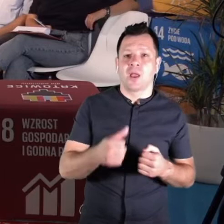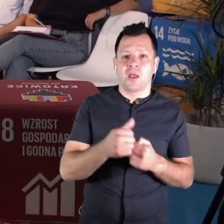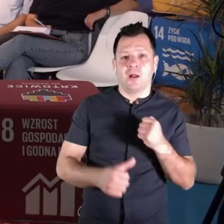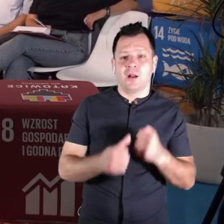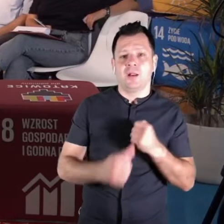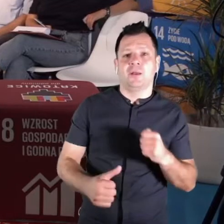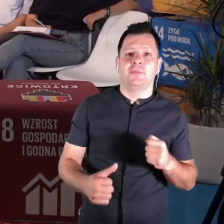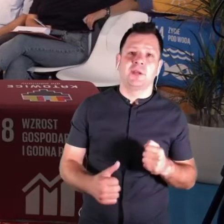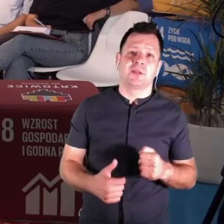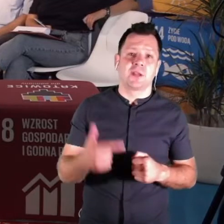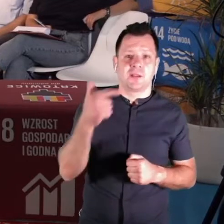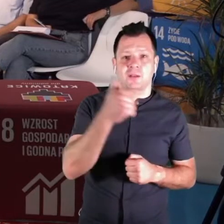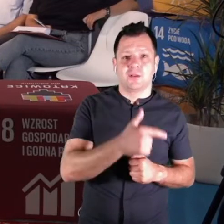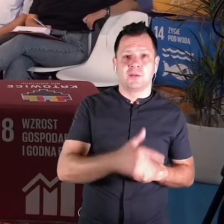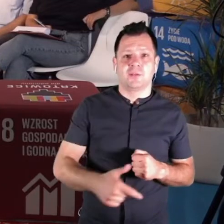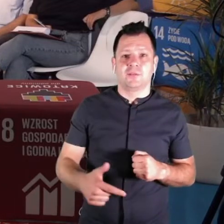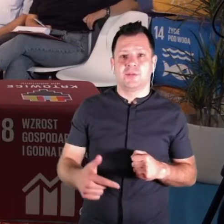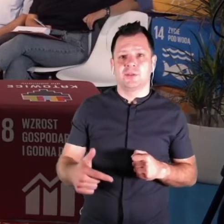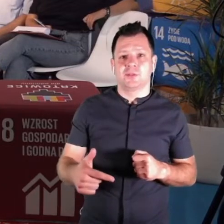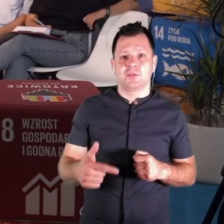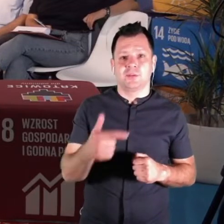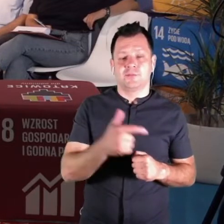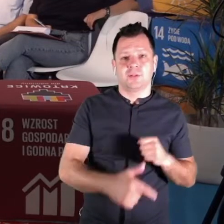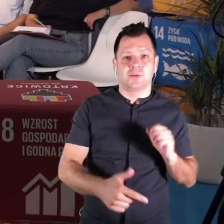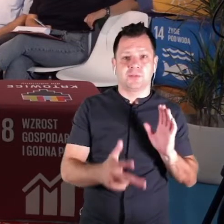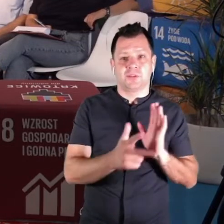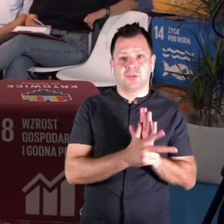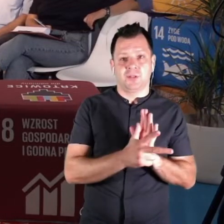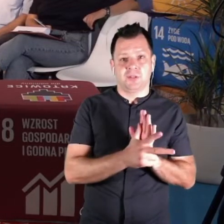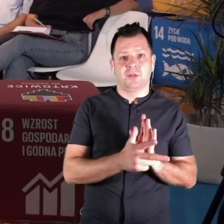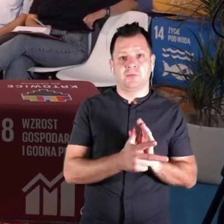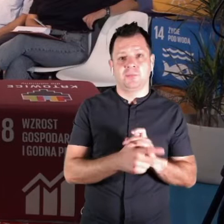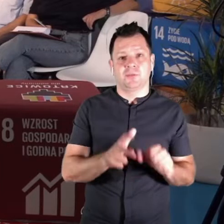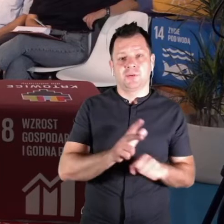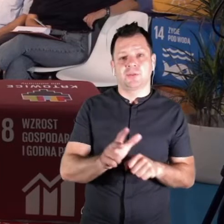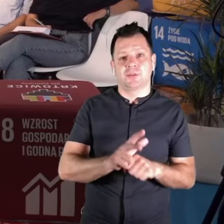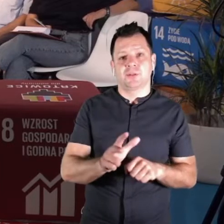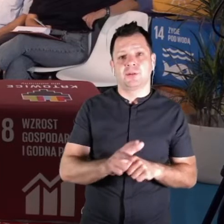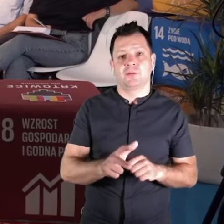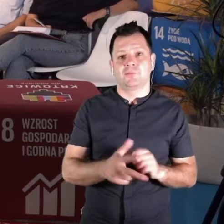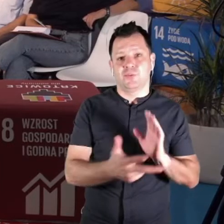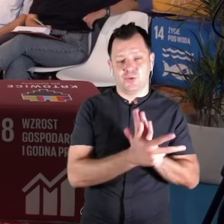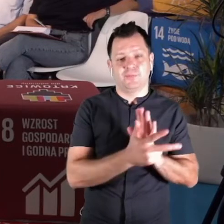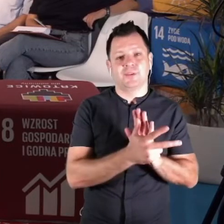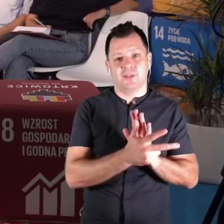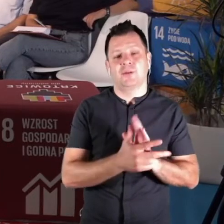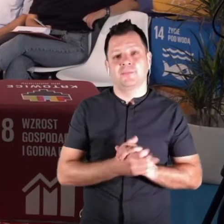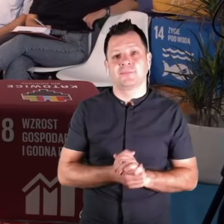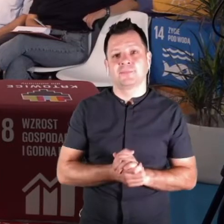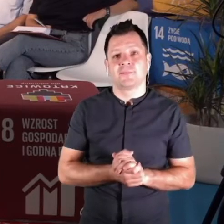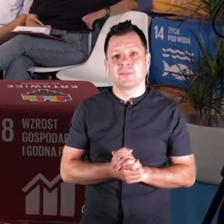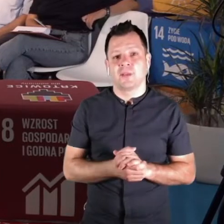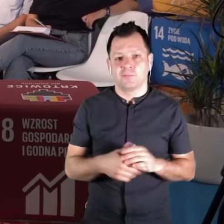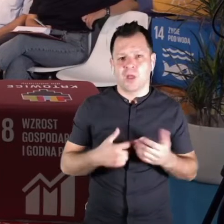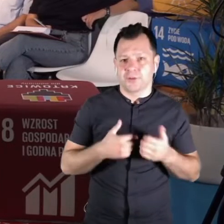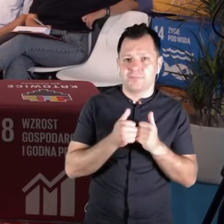of Warsaw, and we get the new task. Our task was to prepare the publication,